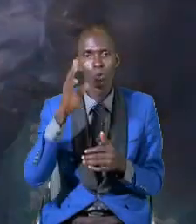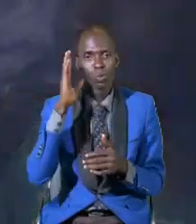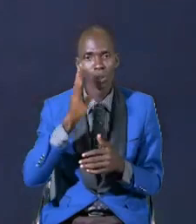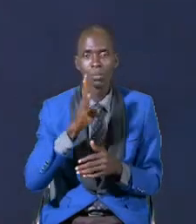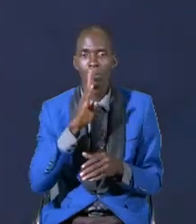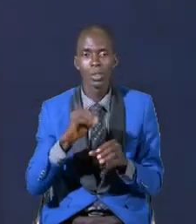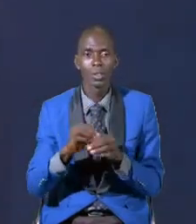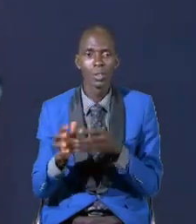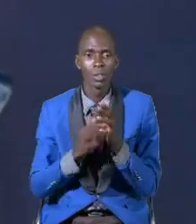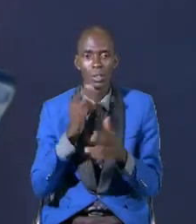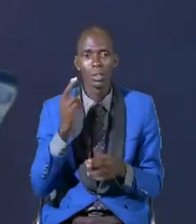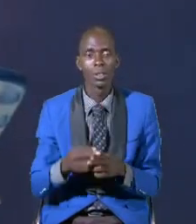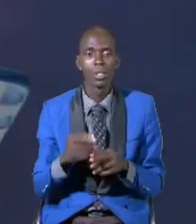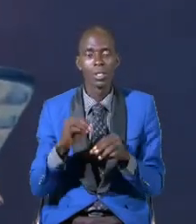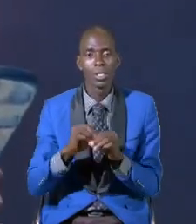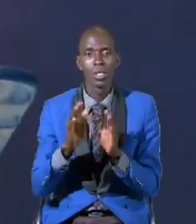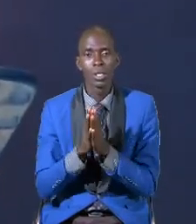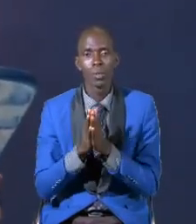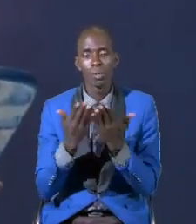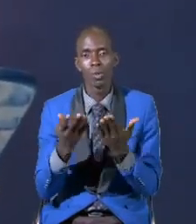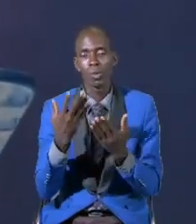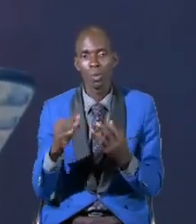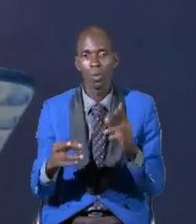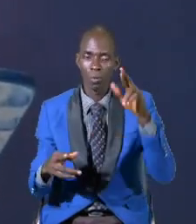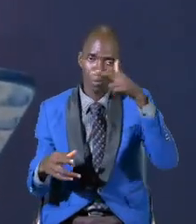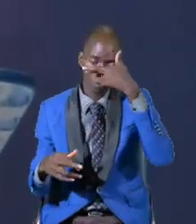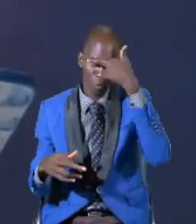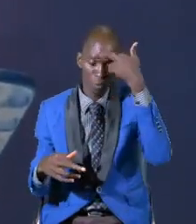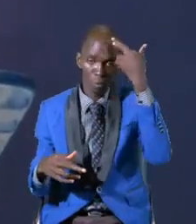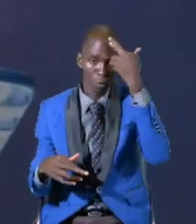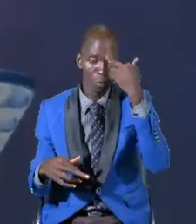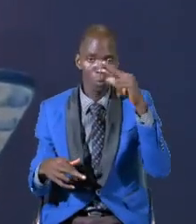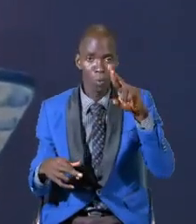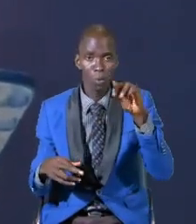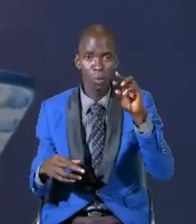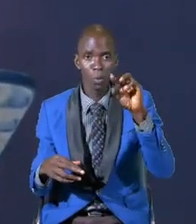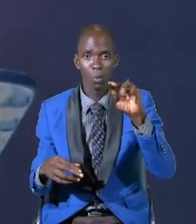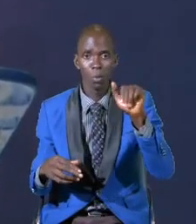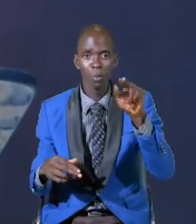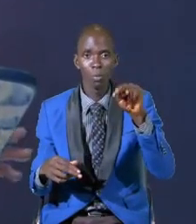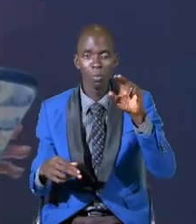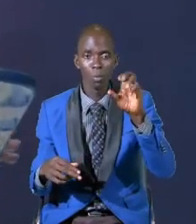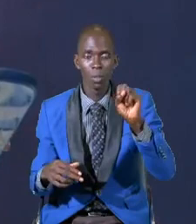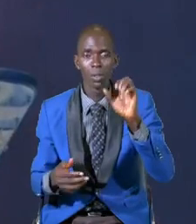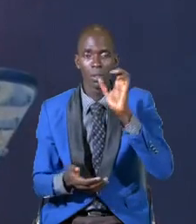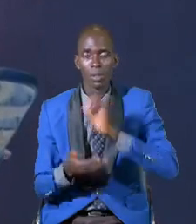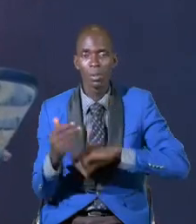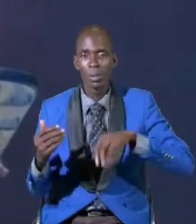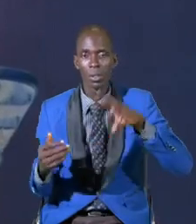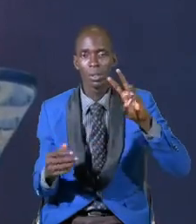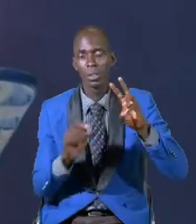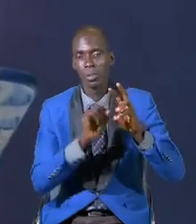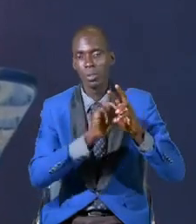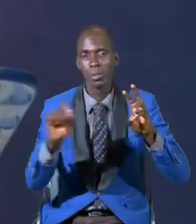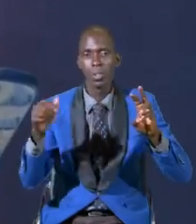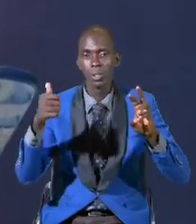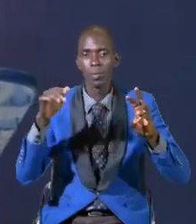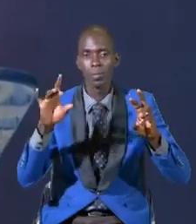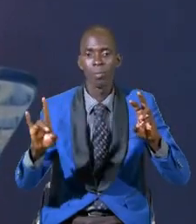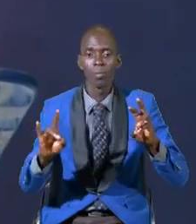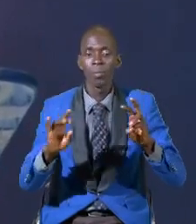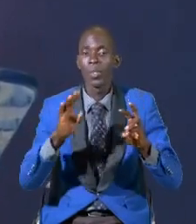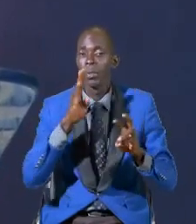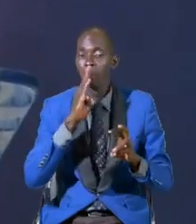at Romans chapter 6, reading from verse 18. Being then made